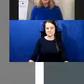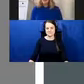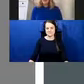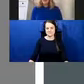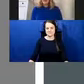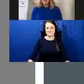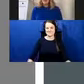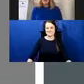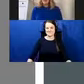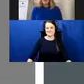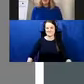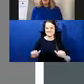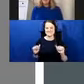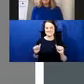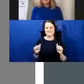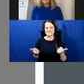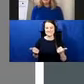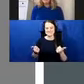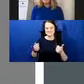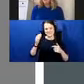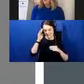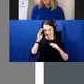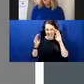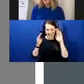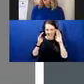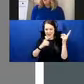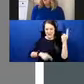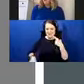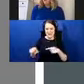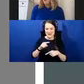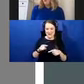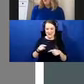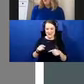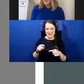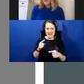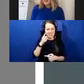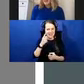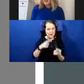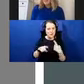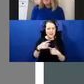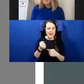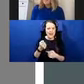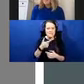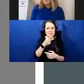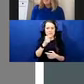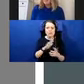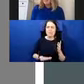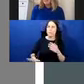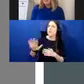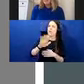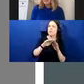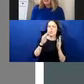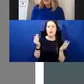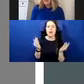Hello everyone, I understand we have guests from all over the world, people getting out of bed in the United